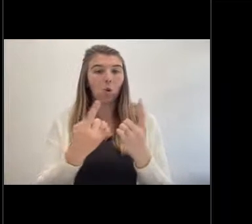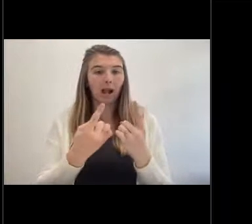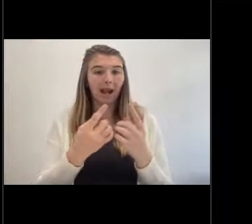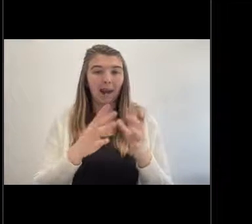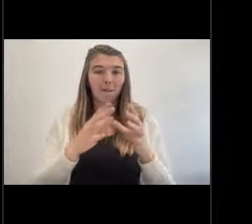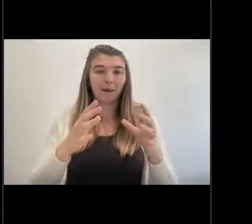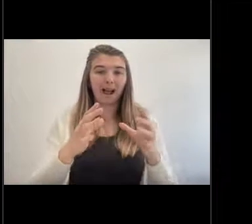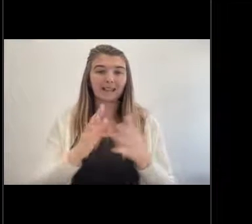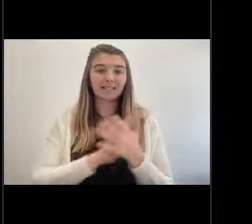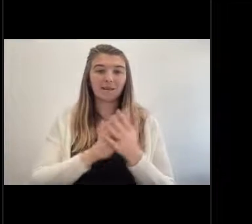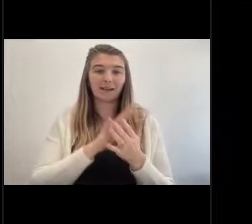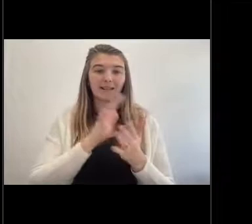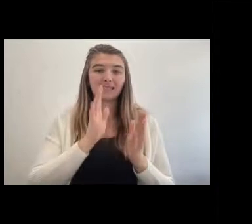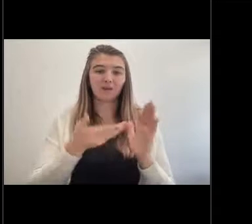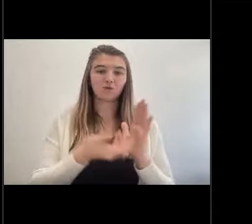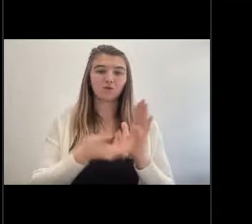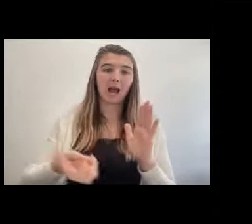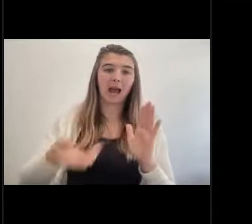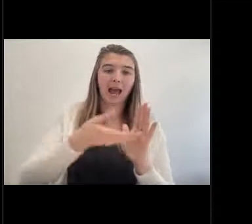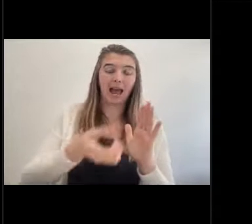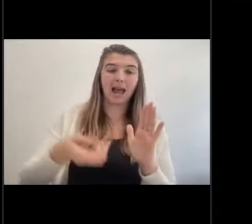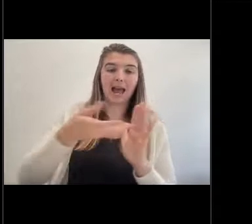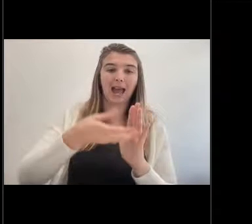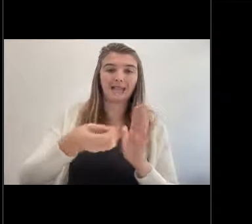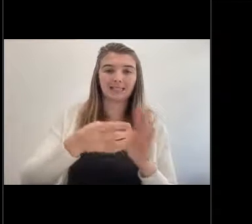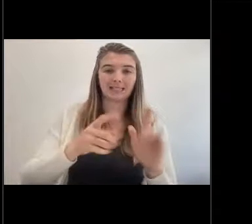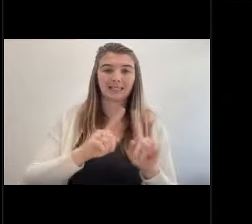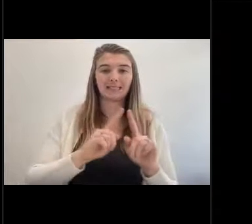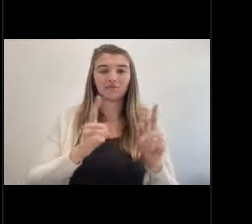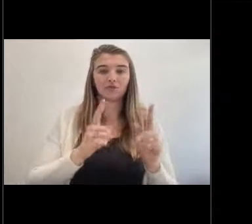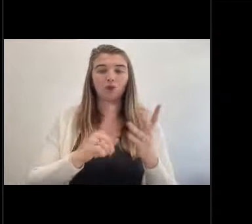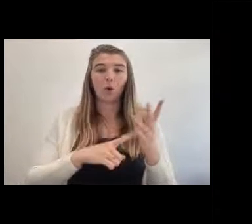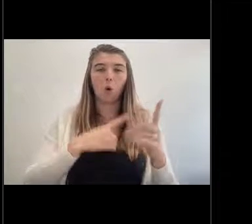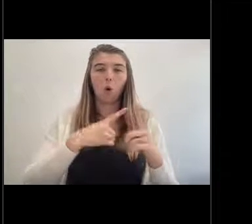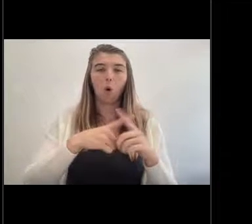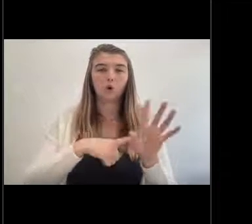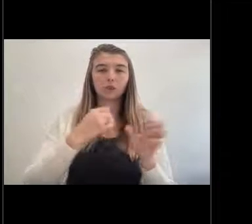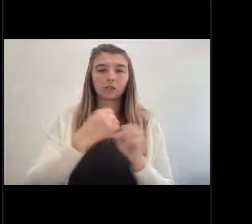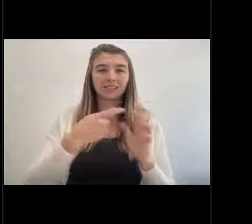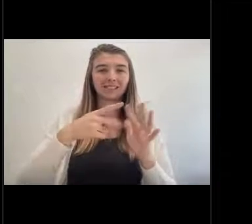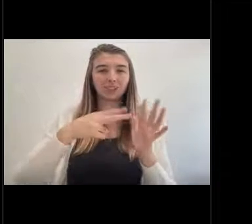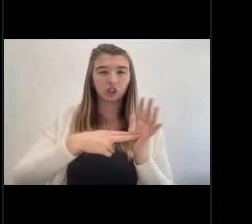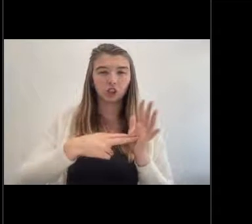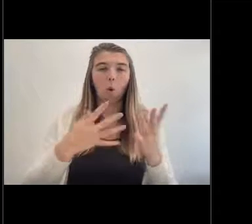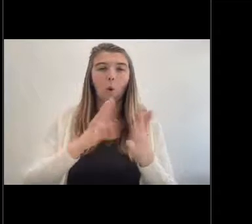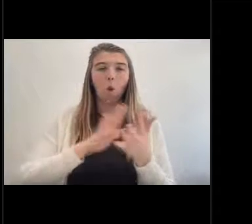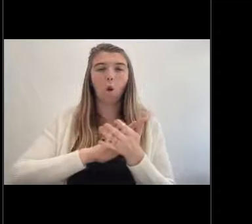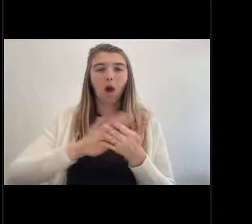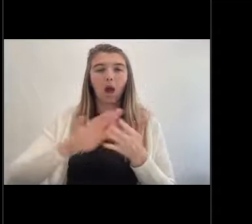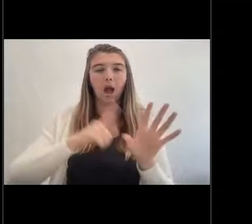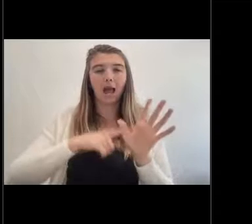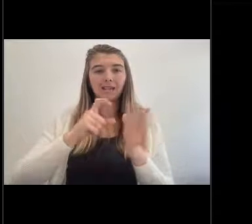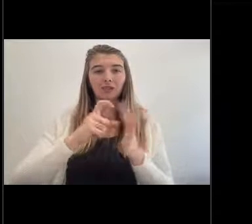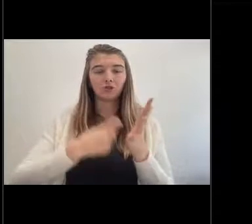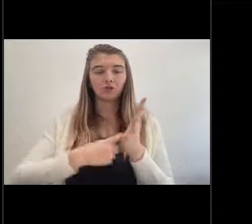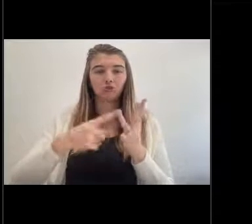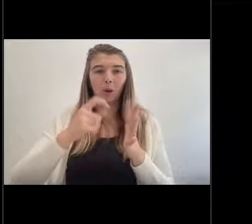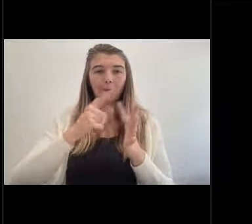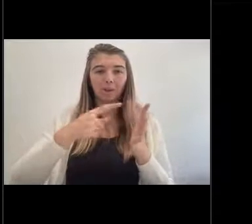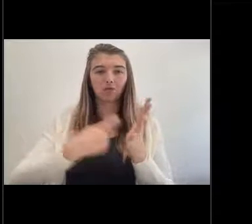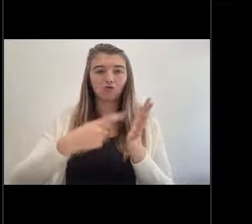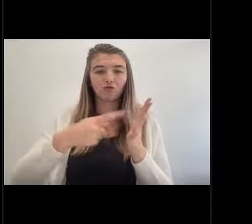oxidative treatment, either with enzymatic digestion or by using, for example, hydrogen peroxide. This is an example of